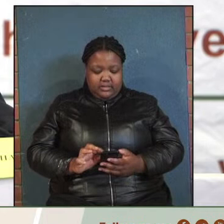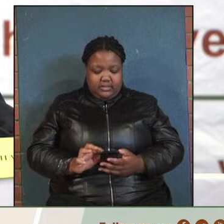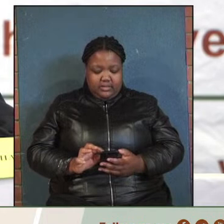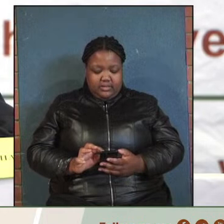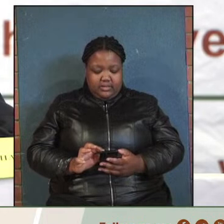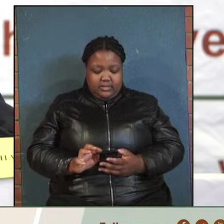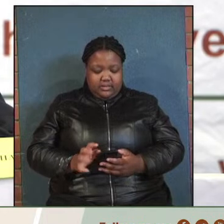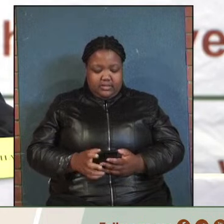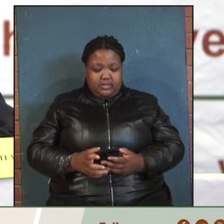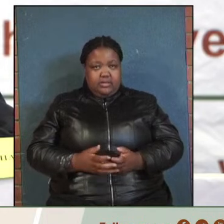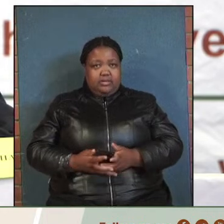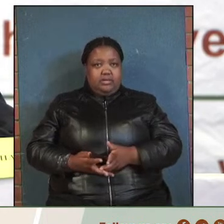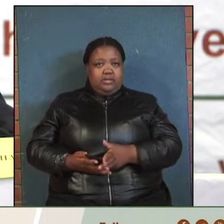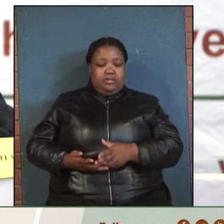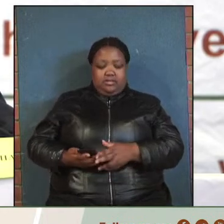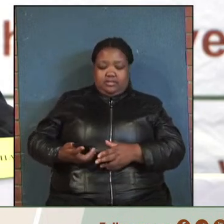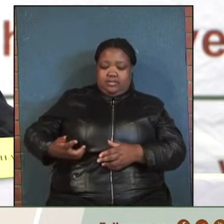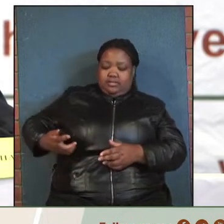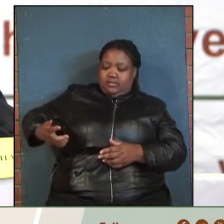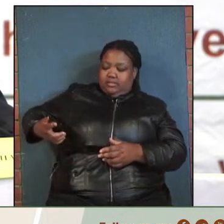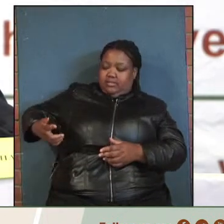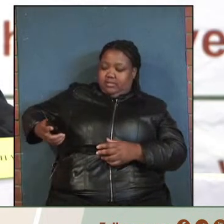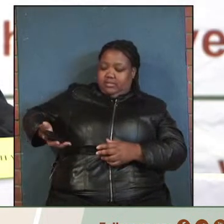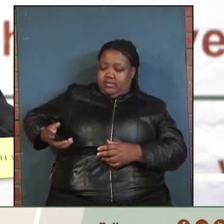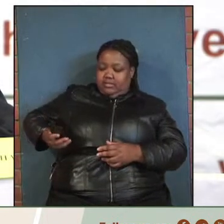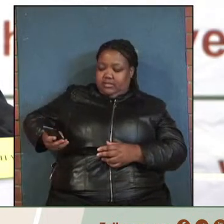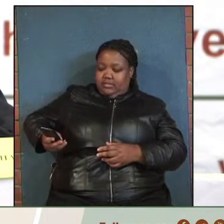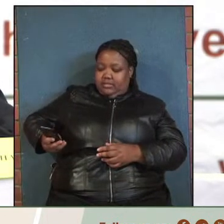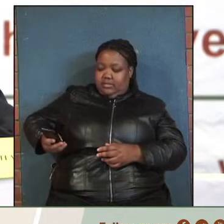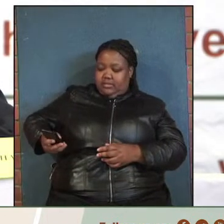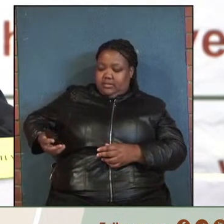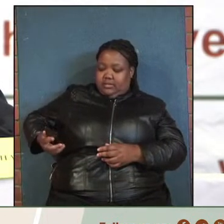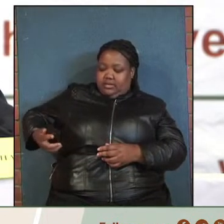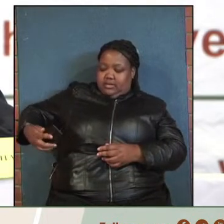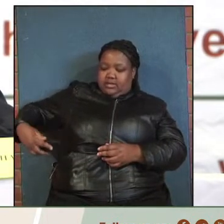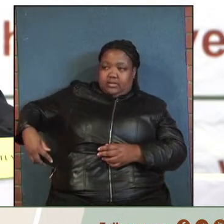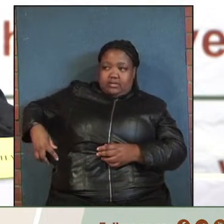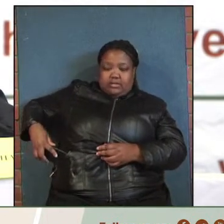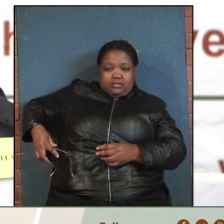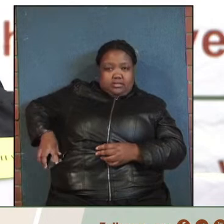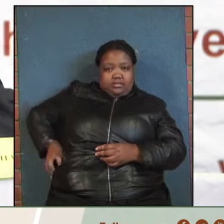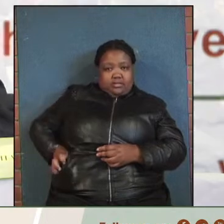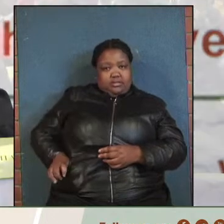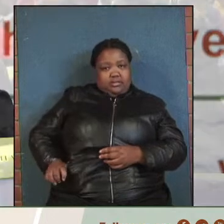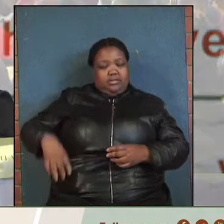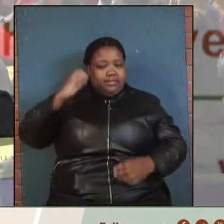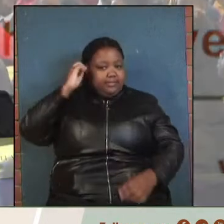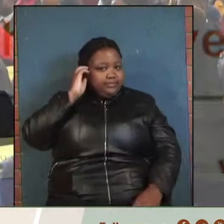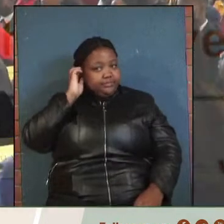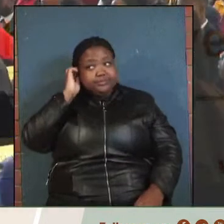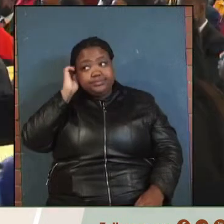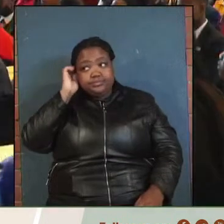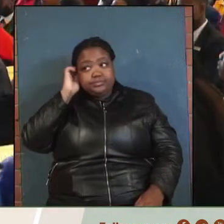in front of me will be telling you to stop when your time is up. Thank you.